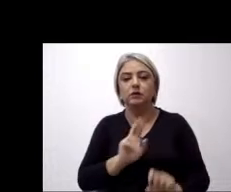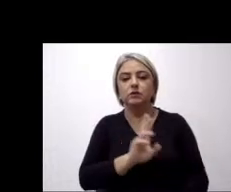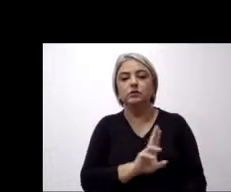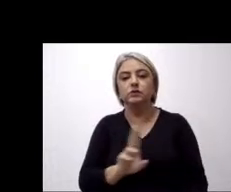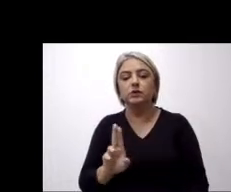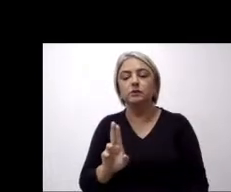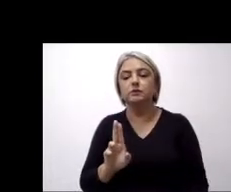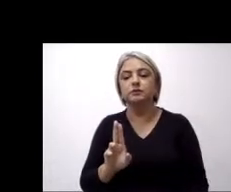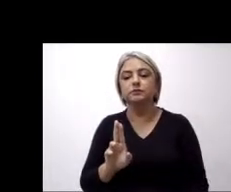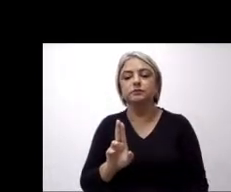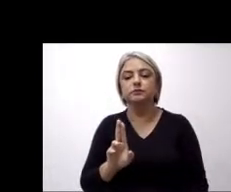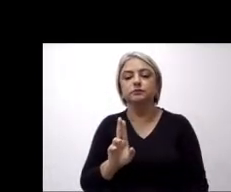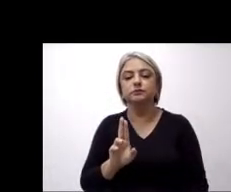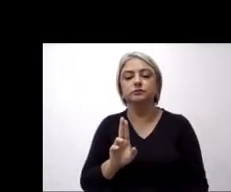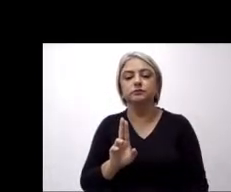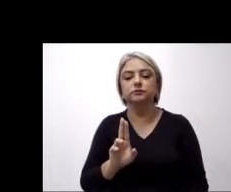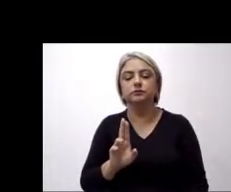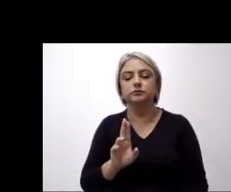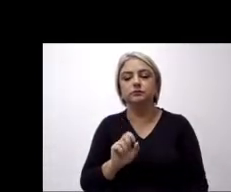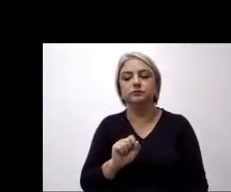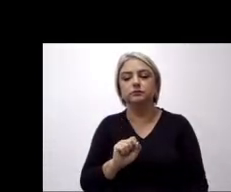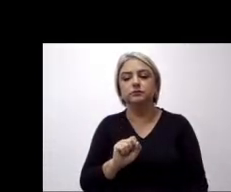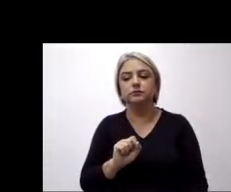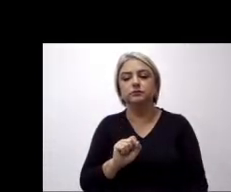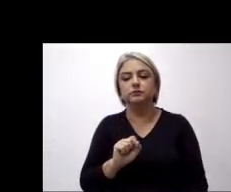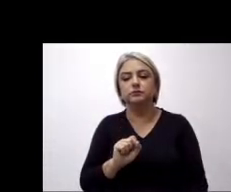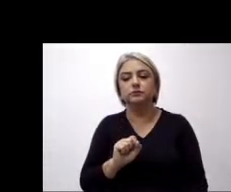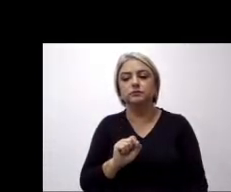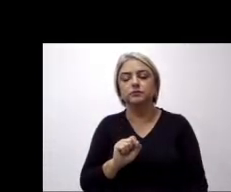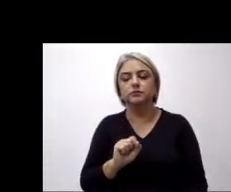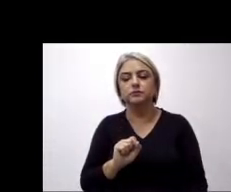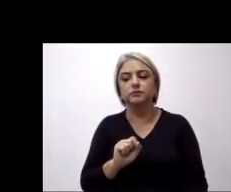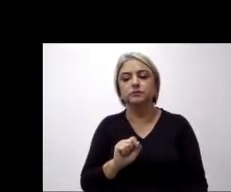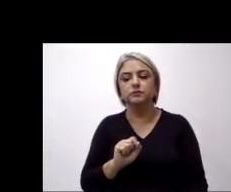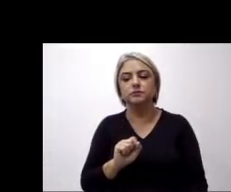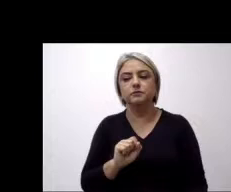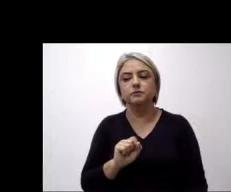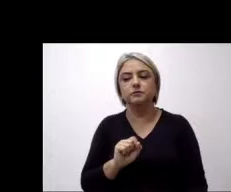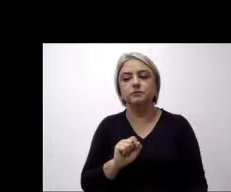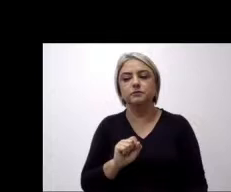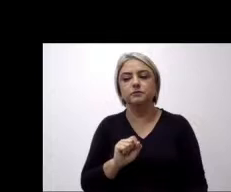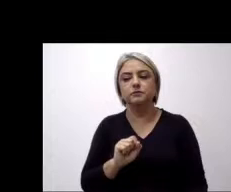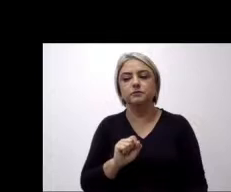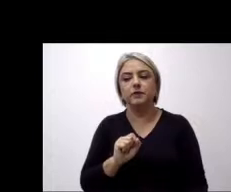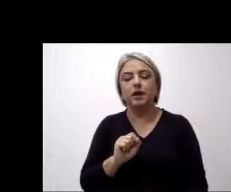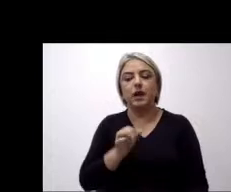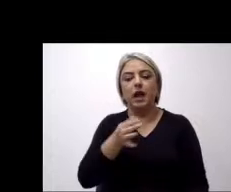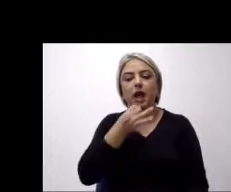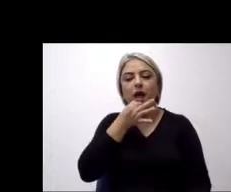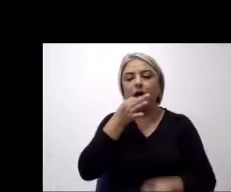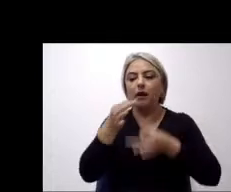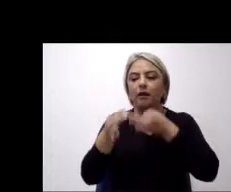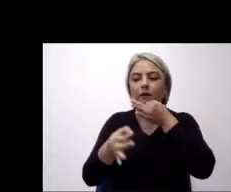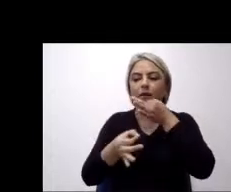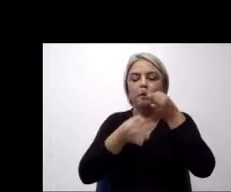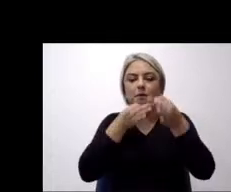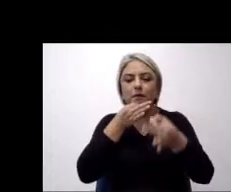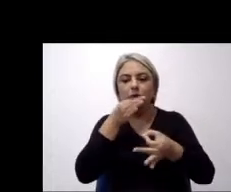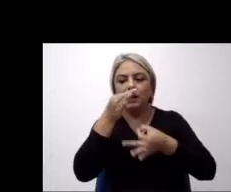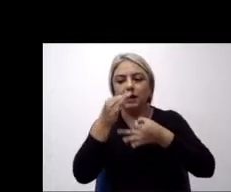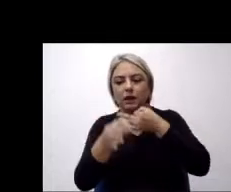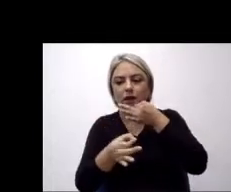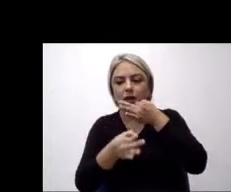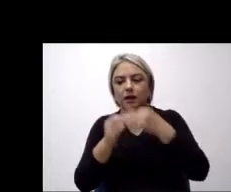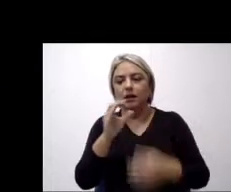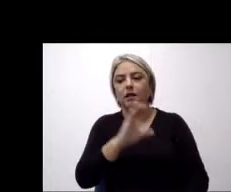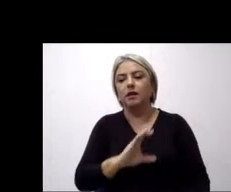social science, and for sure, all about the constructivist approach.